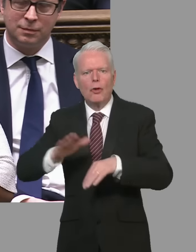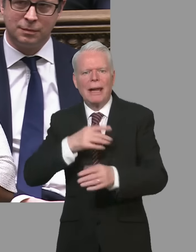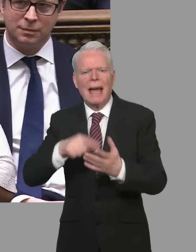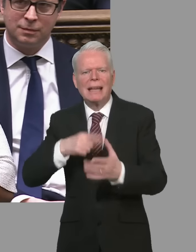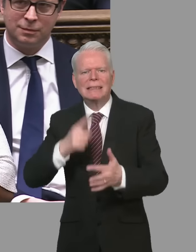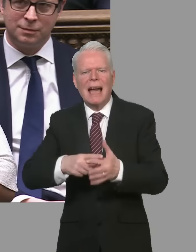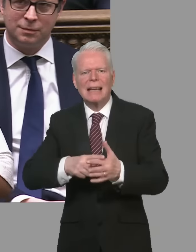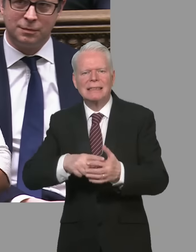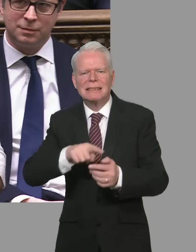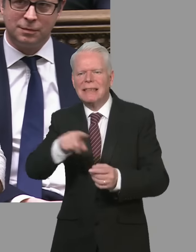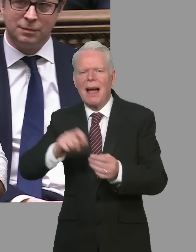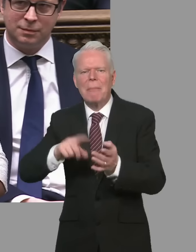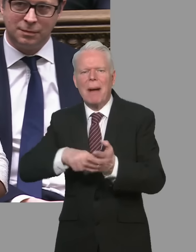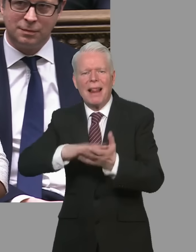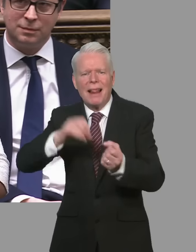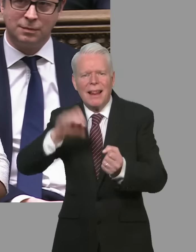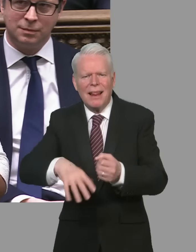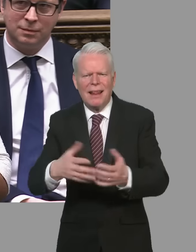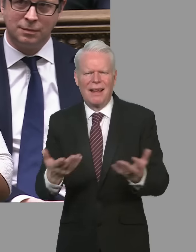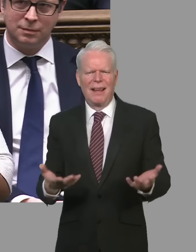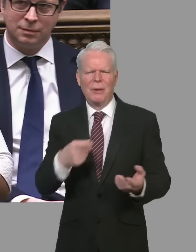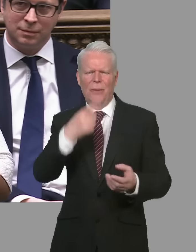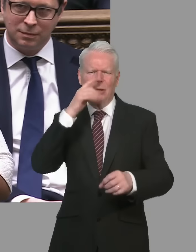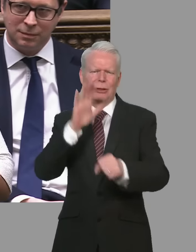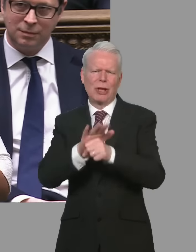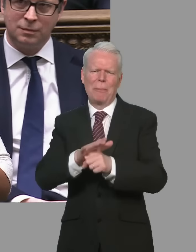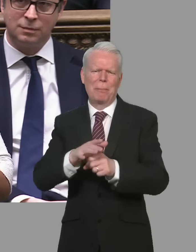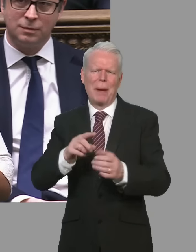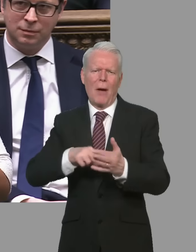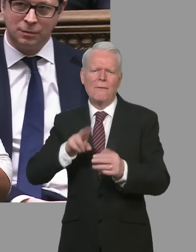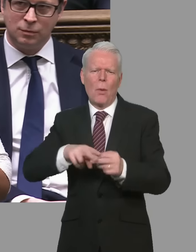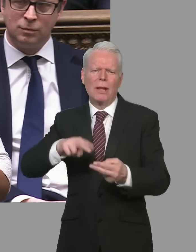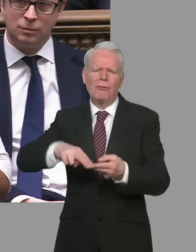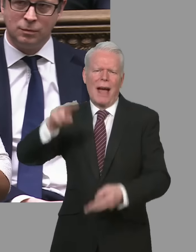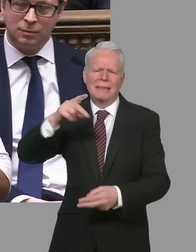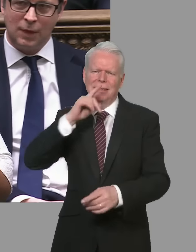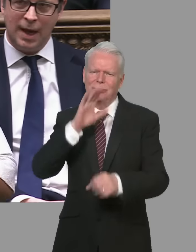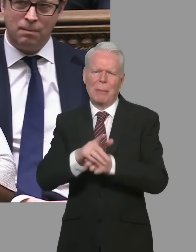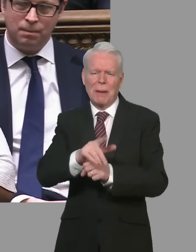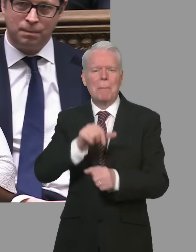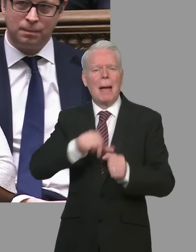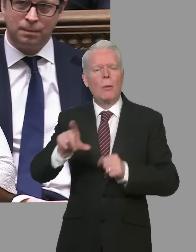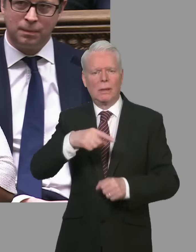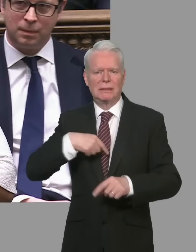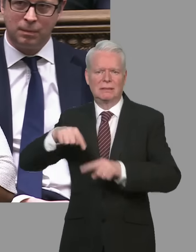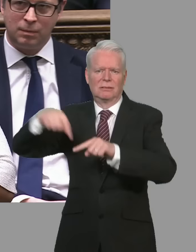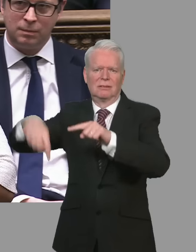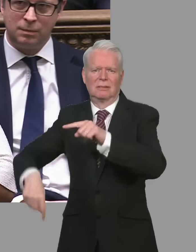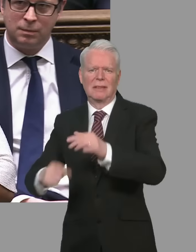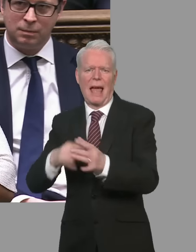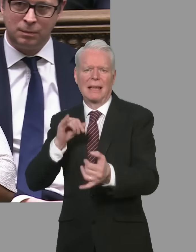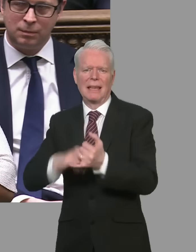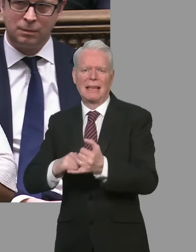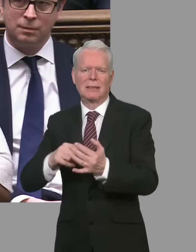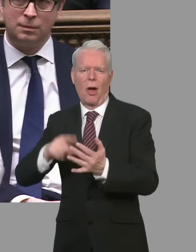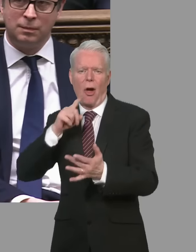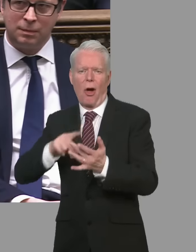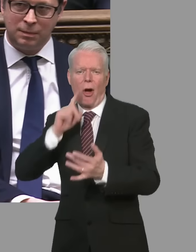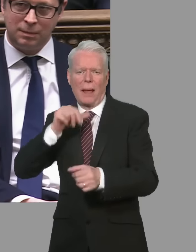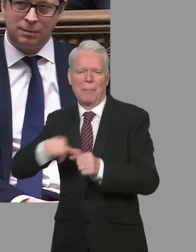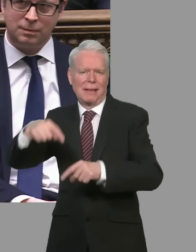people on welfare. Yet again, he's taking money from those who do work to give to those who